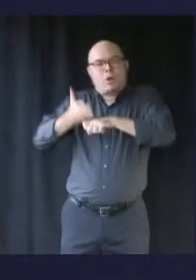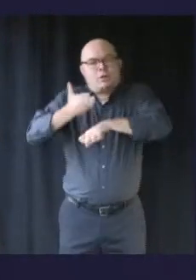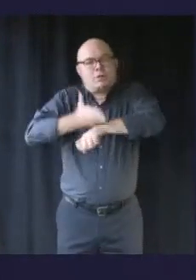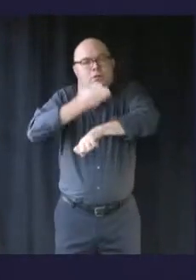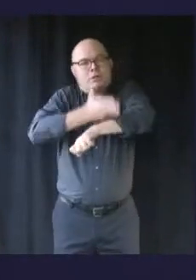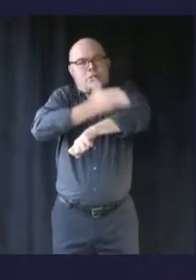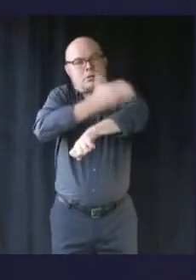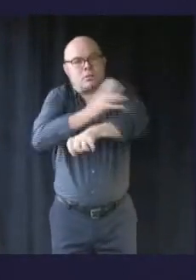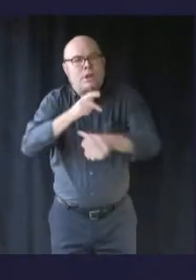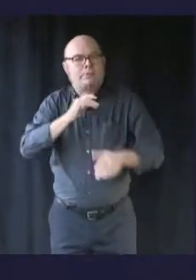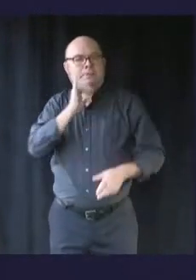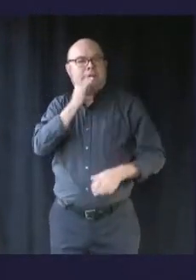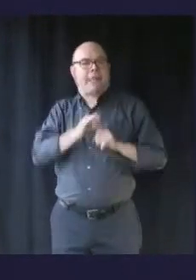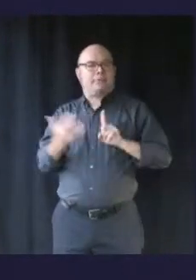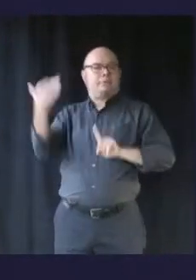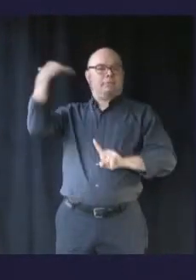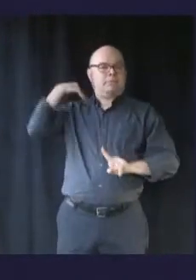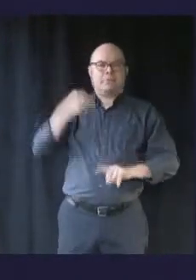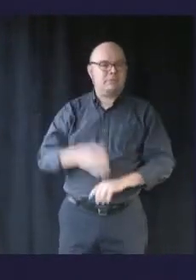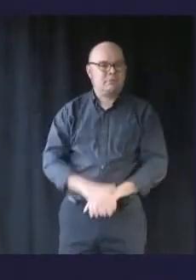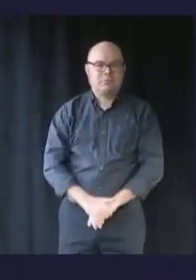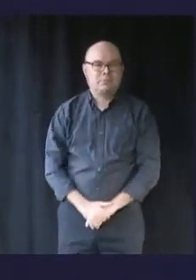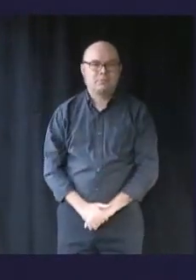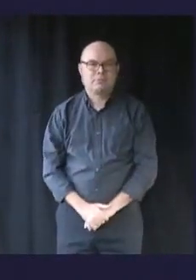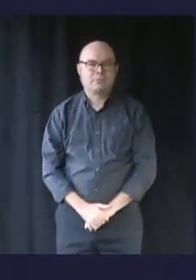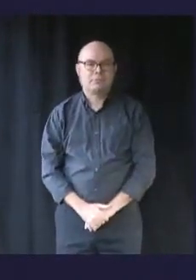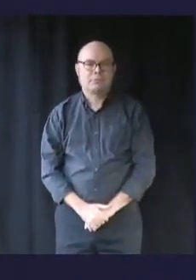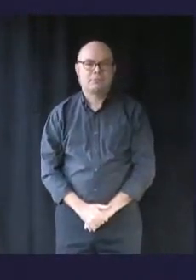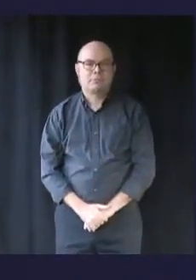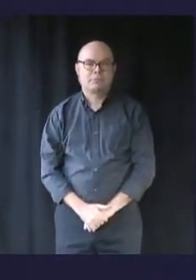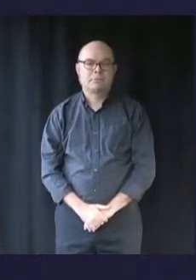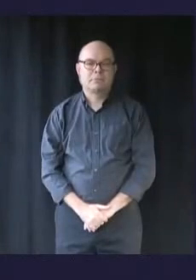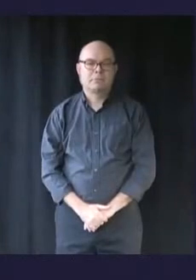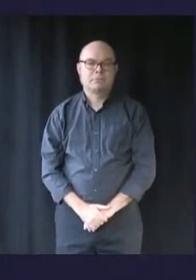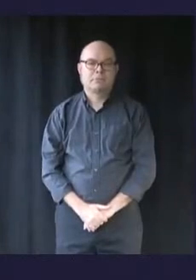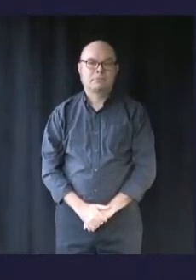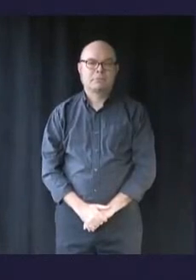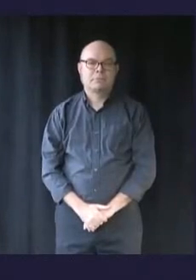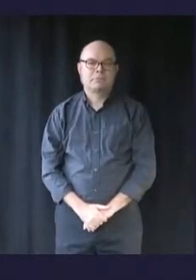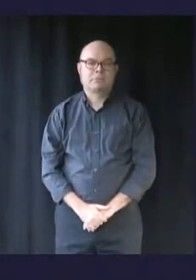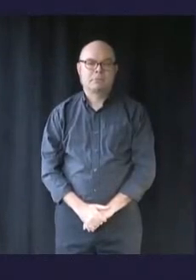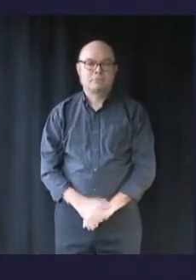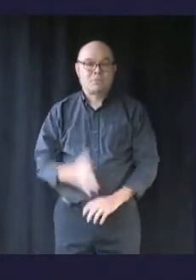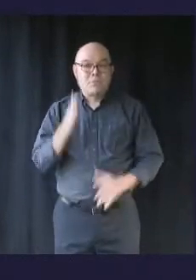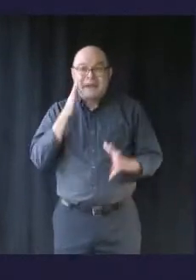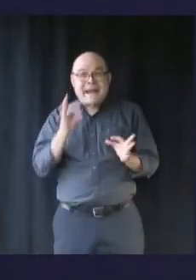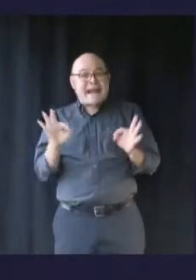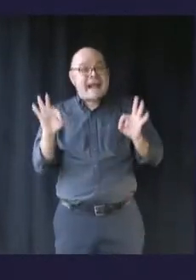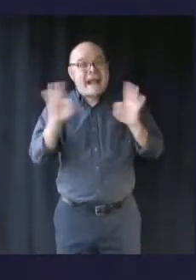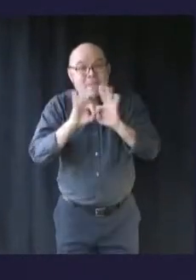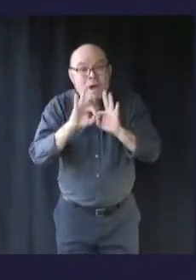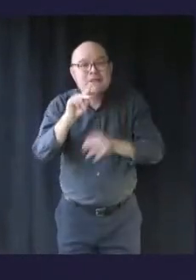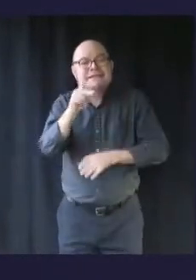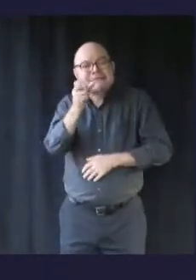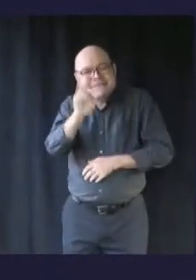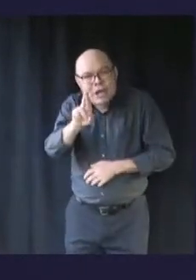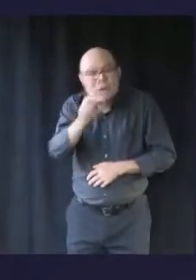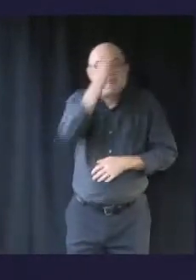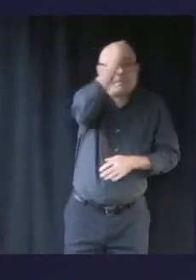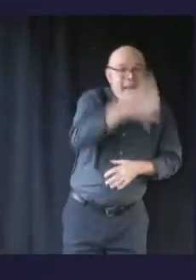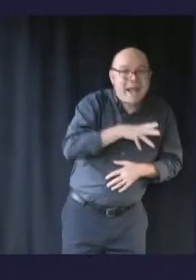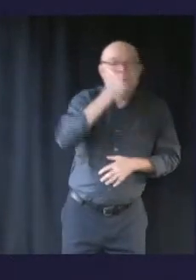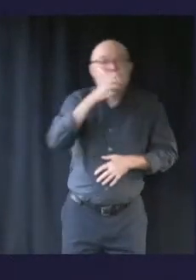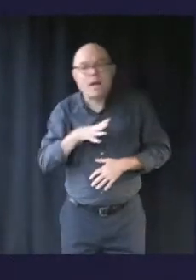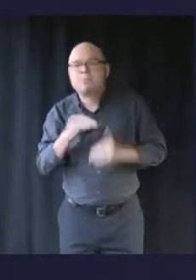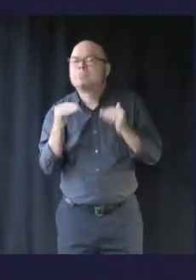We make the best case for gender equality, racial justice and equity, religious